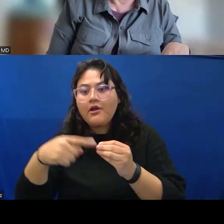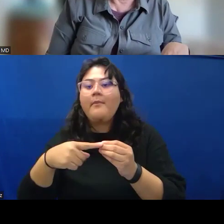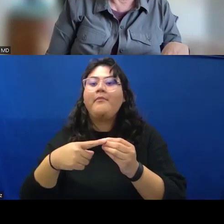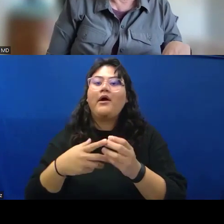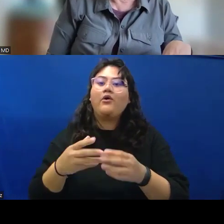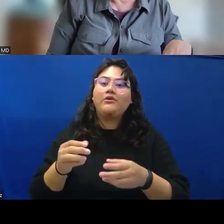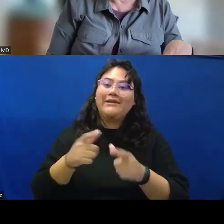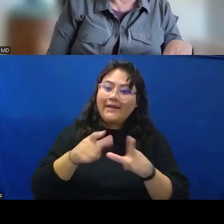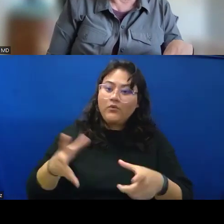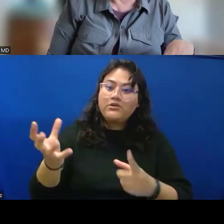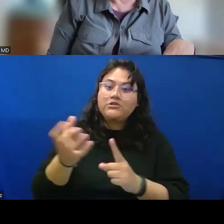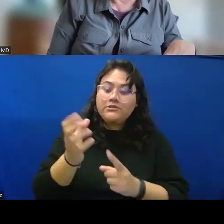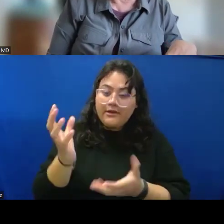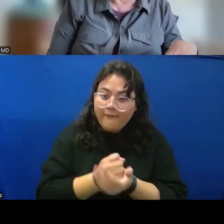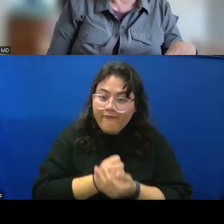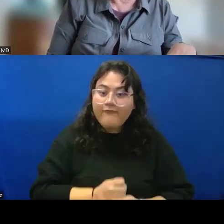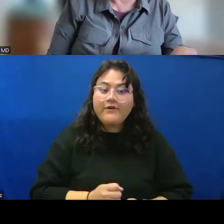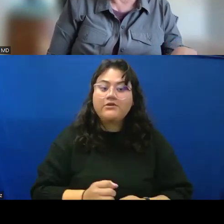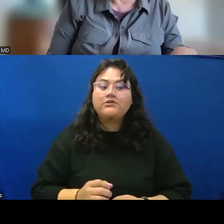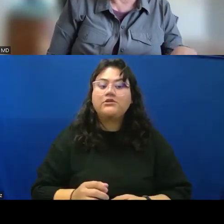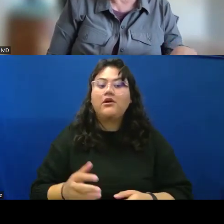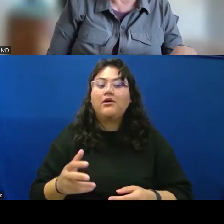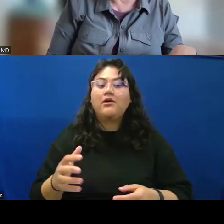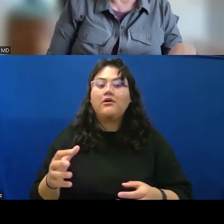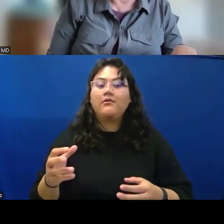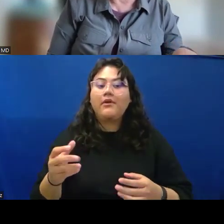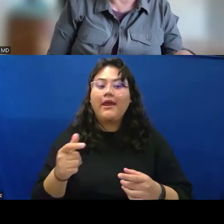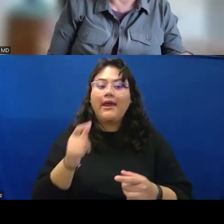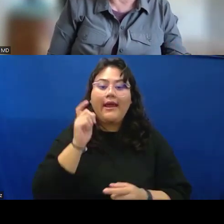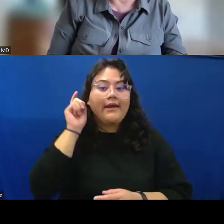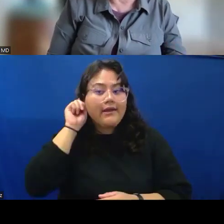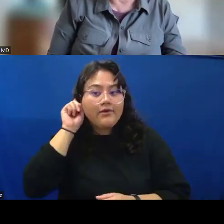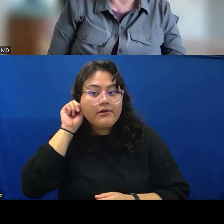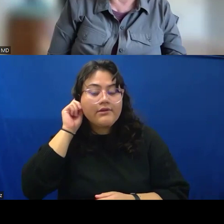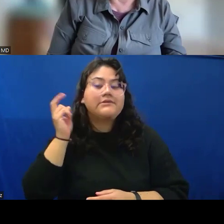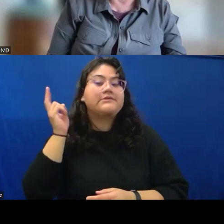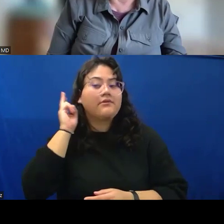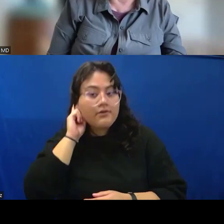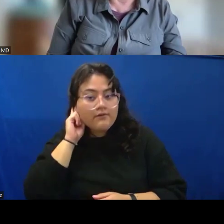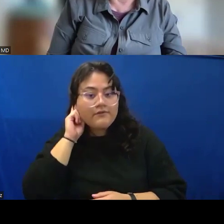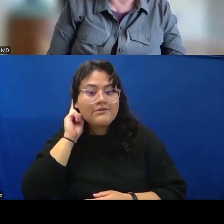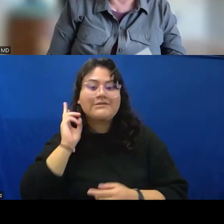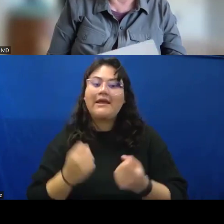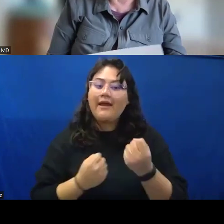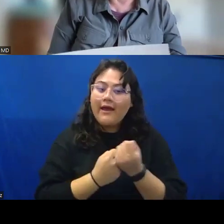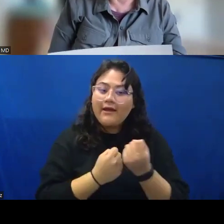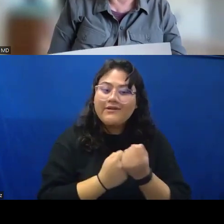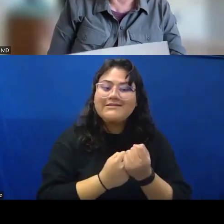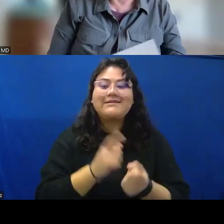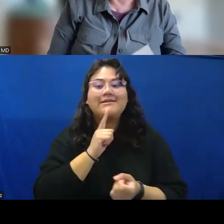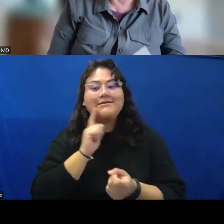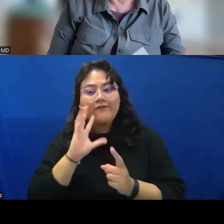bilingualism, cochlear implants and hearing aids laws, and advocacy and deaf culture and deaf